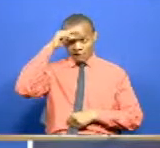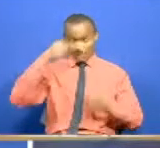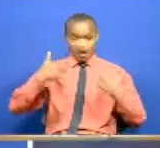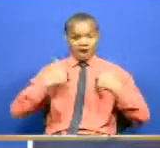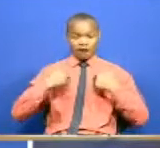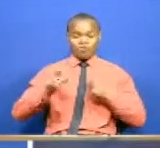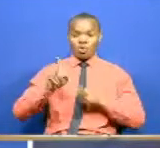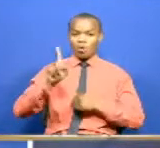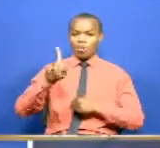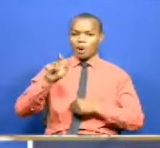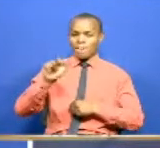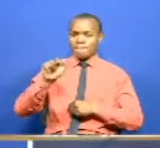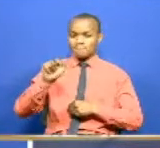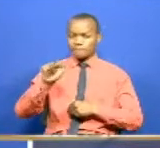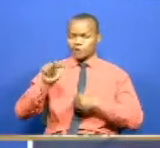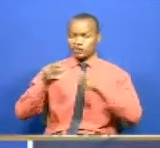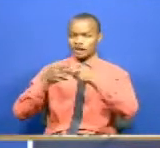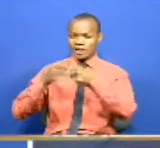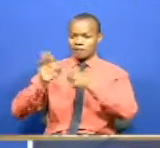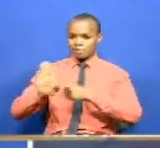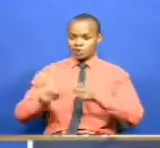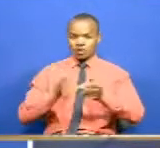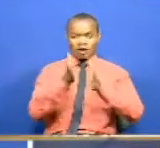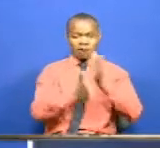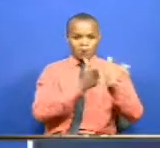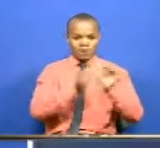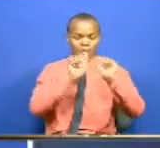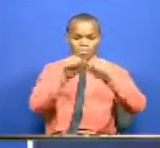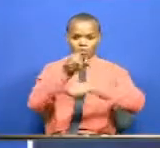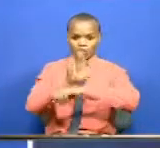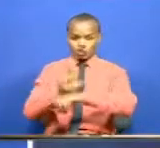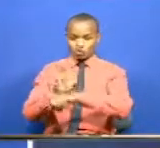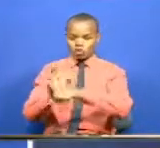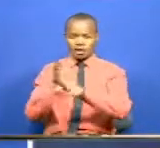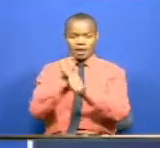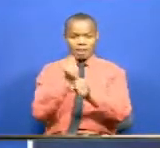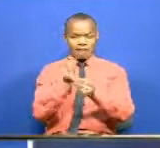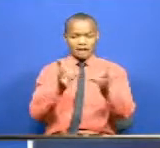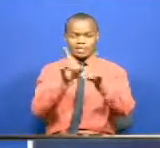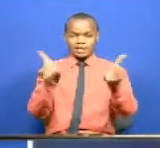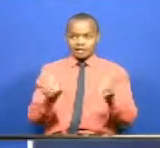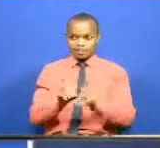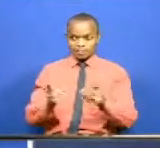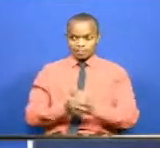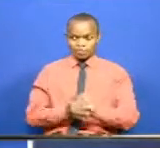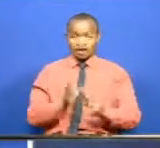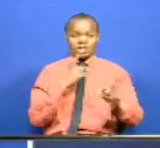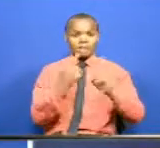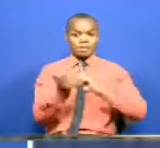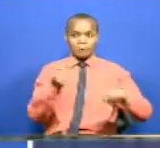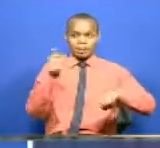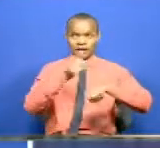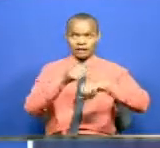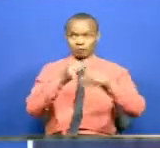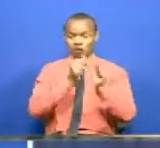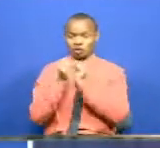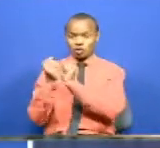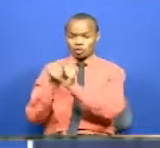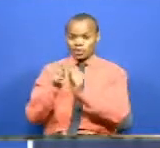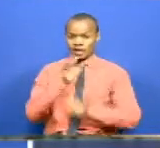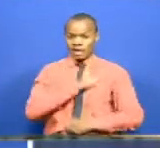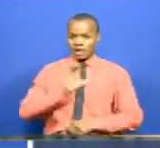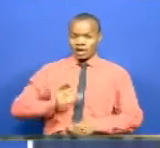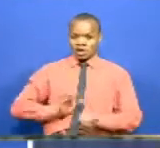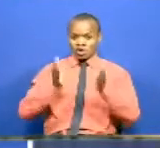1.9 zitakazotumiwa kwenye mpango huo. Akizungumza alipokutana na makamishna wa kaunti hapa jijini Nairobi,